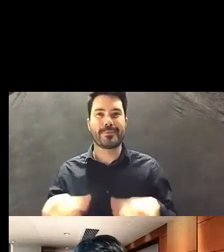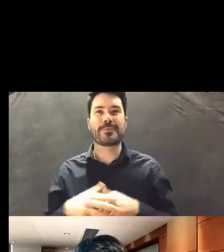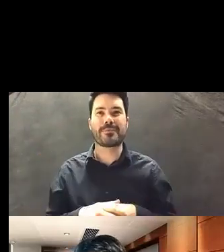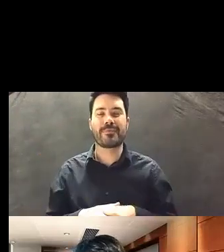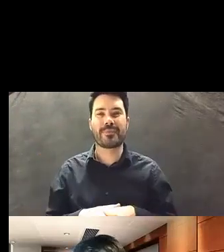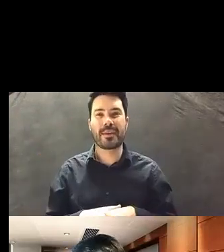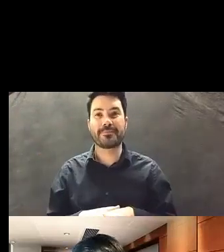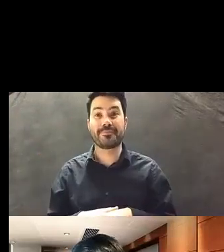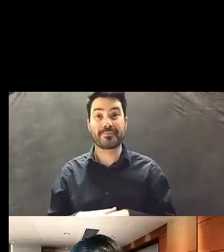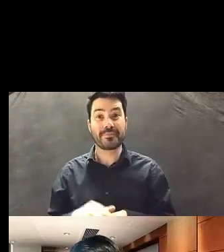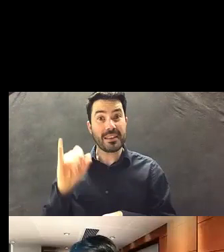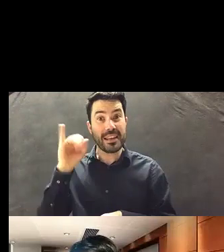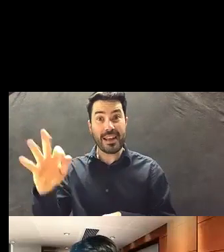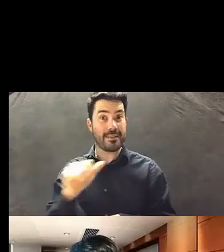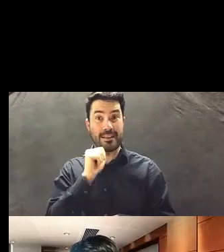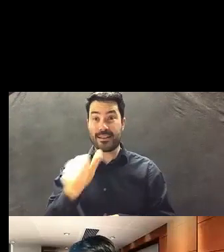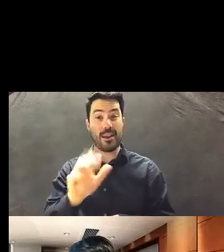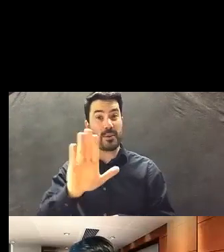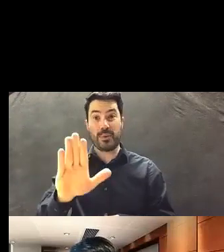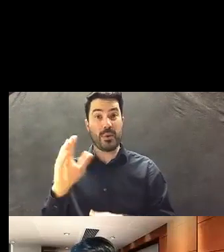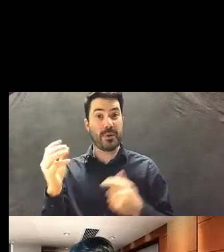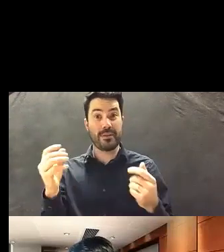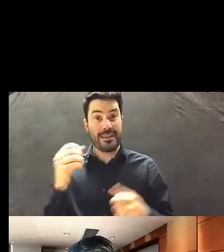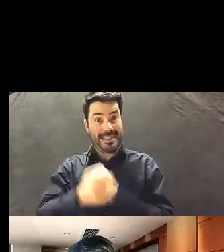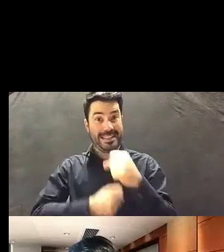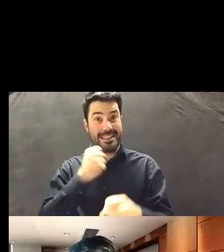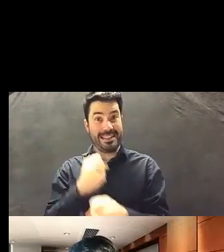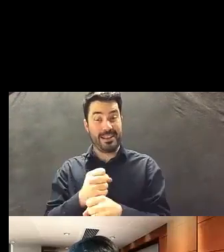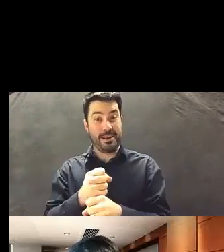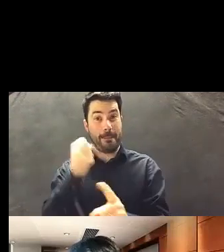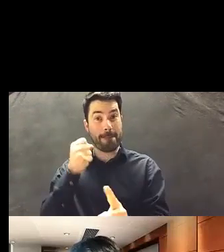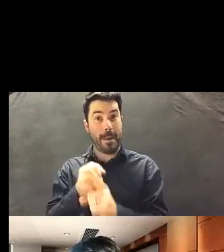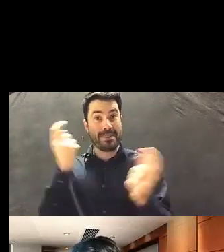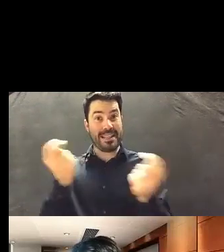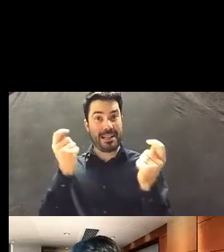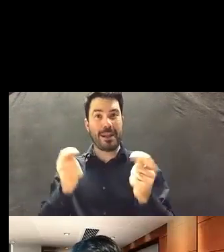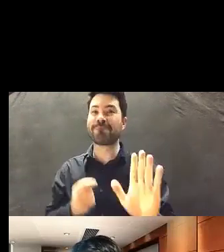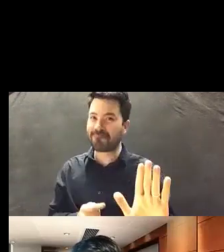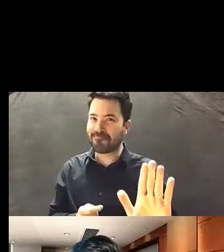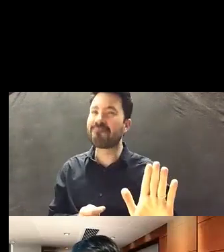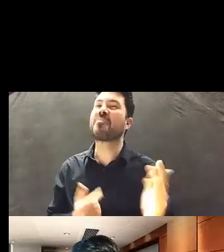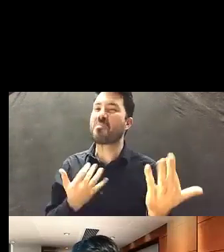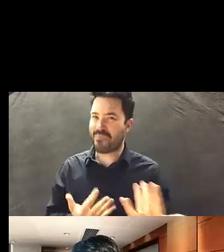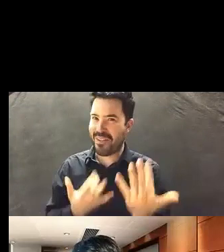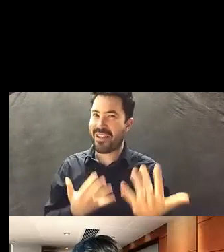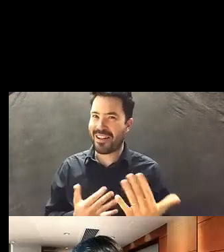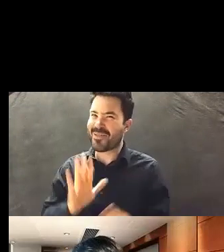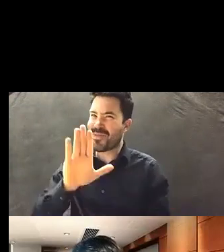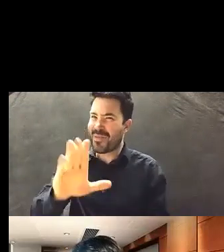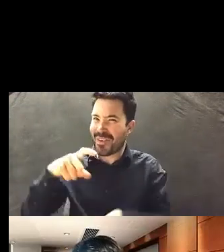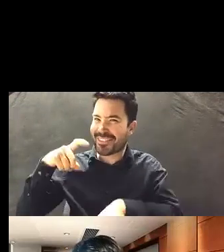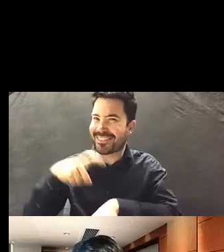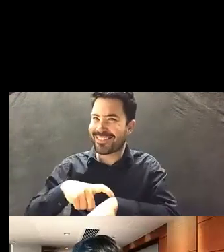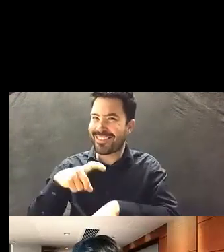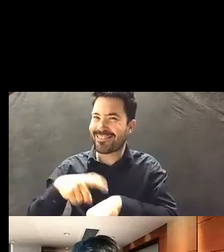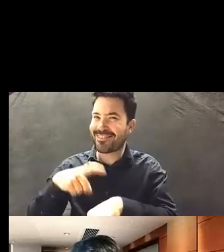If this isn't your year, just hang in there. Your time is coming. We want you to stay here